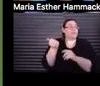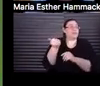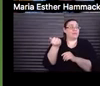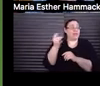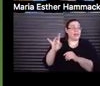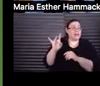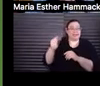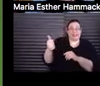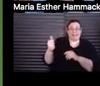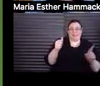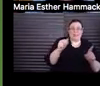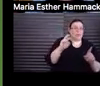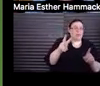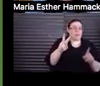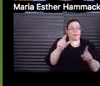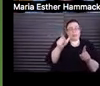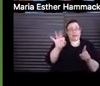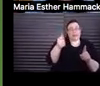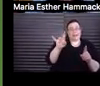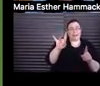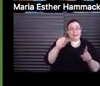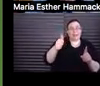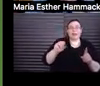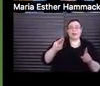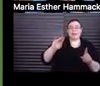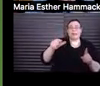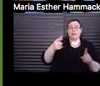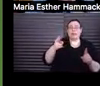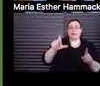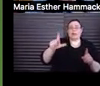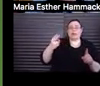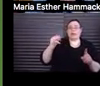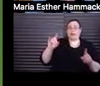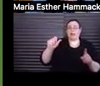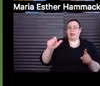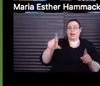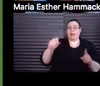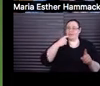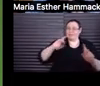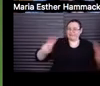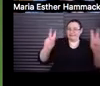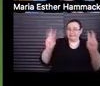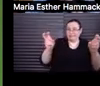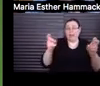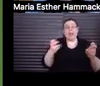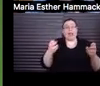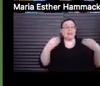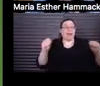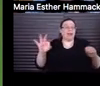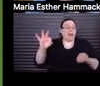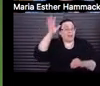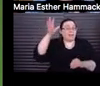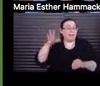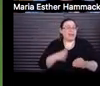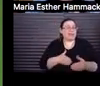1810, November 29th, 1810, Miguel Hidalgo stated that, and I'm quoting, "The selling of men was against the claims